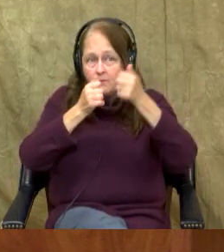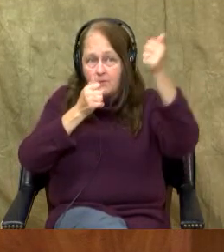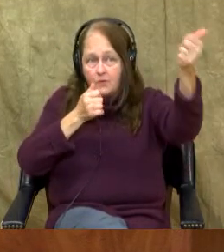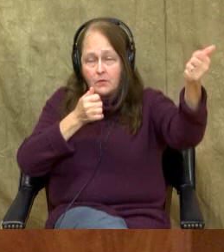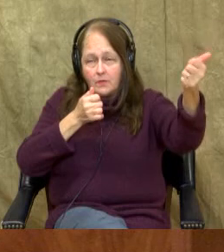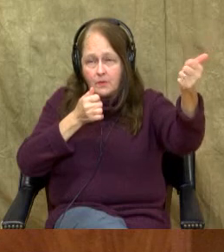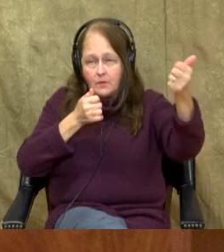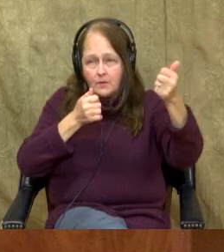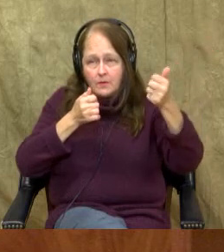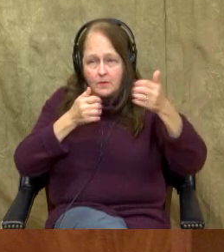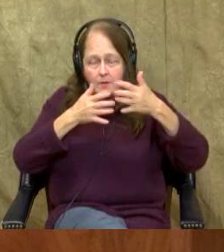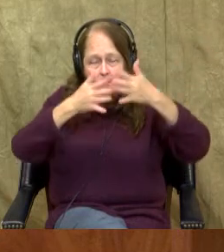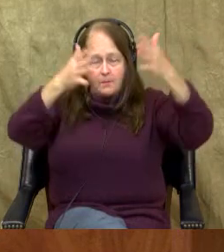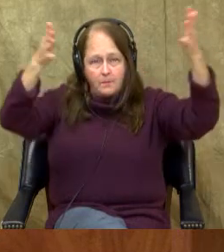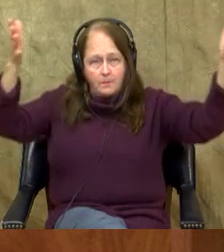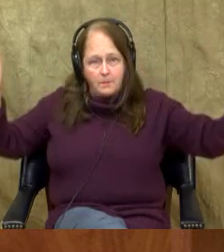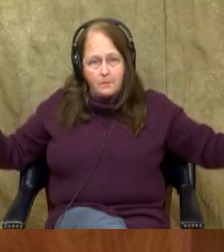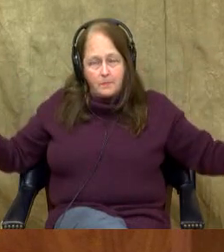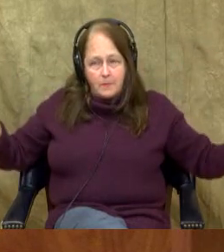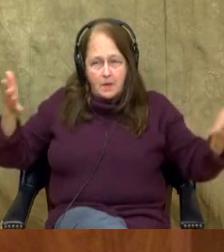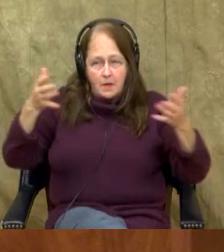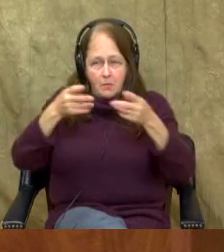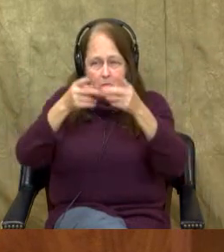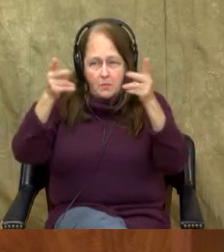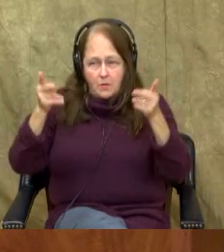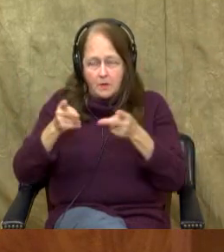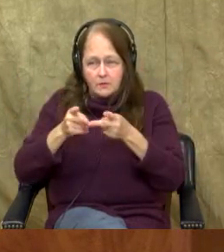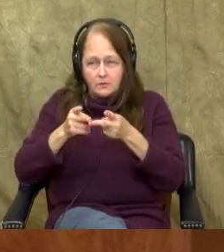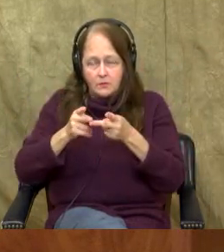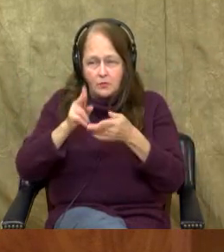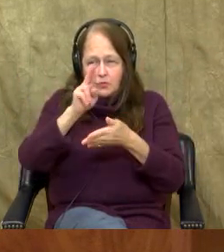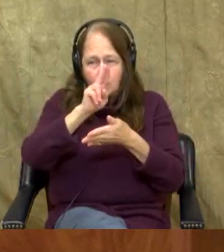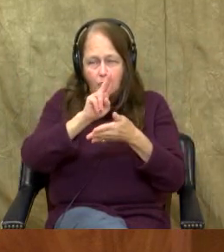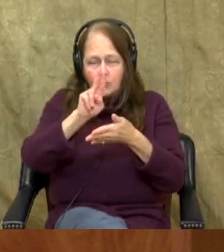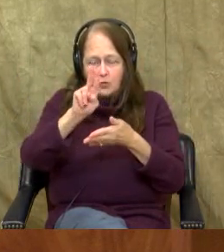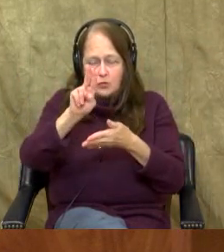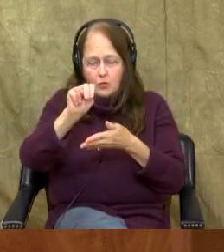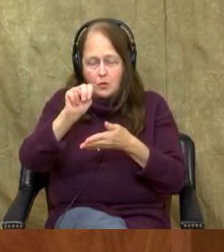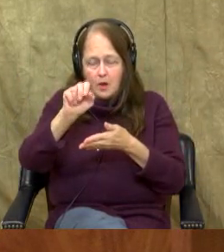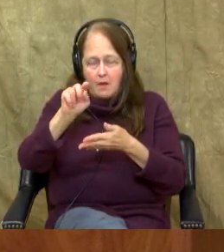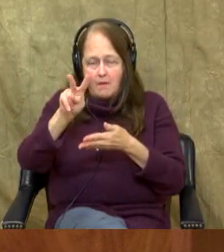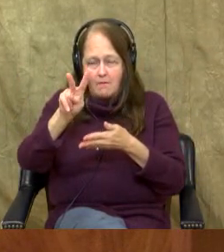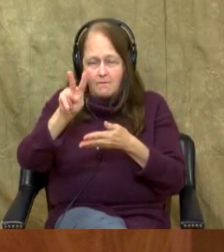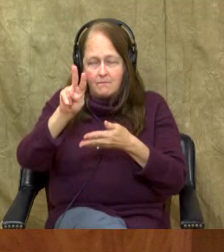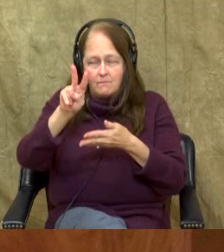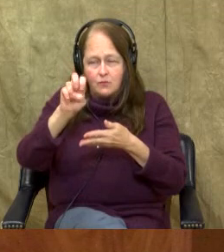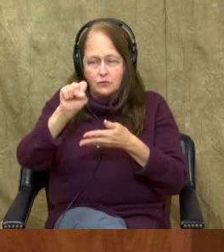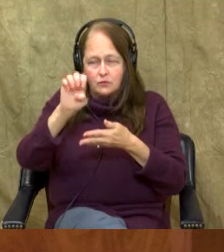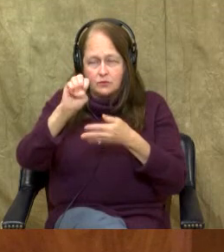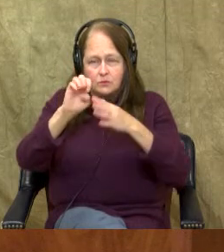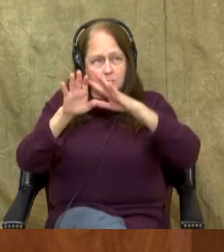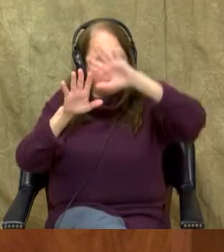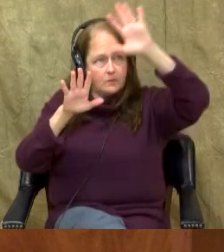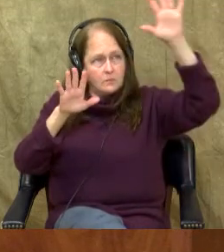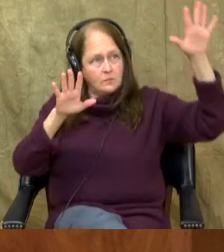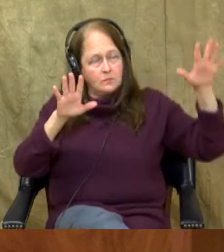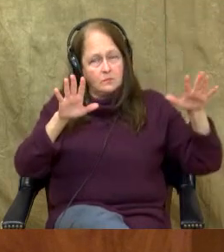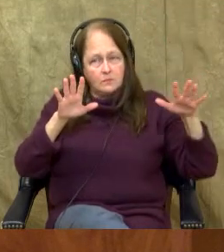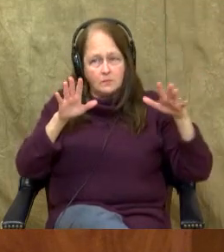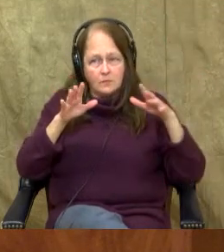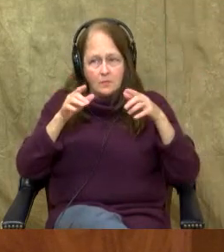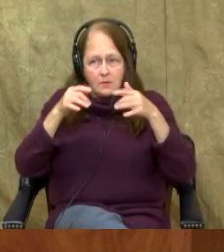It's a vast place, the universe. But what's beyond it must be